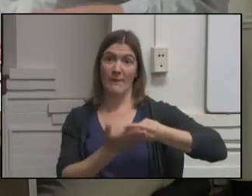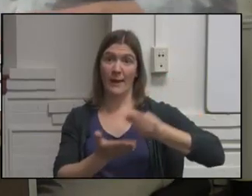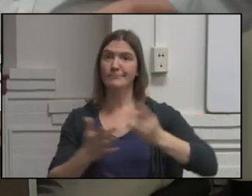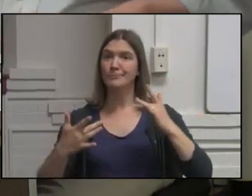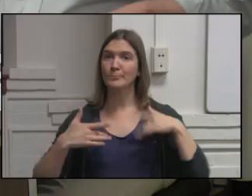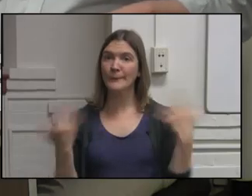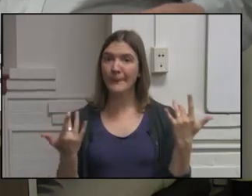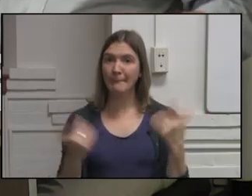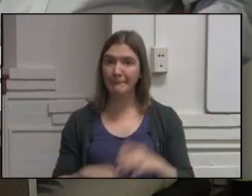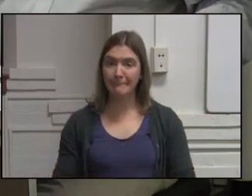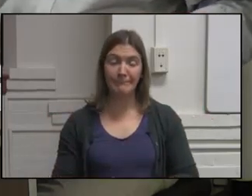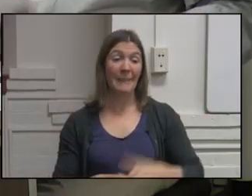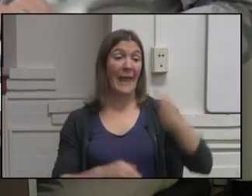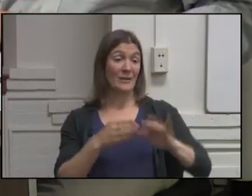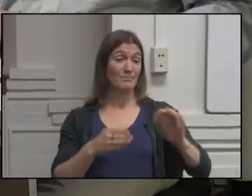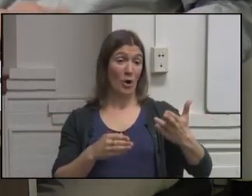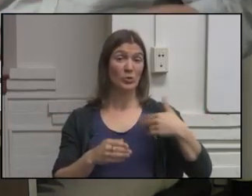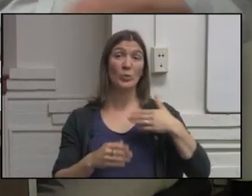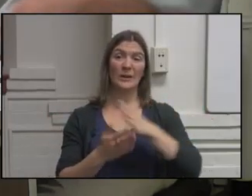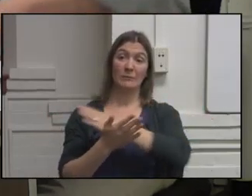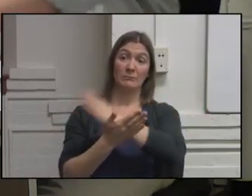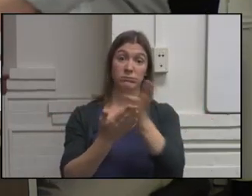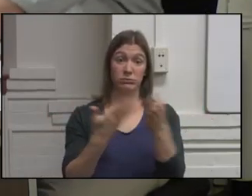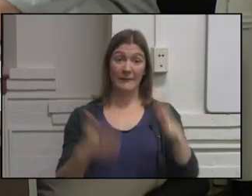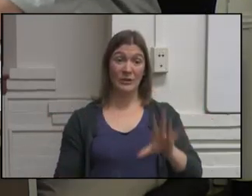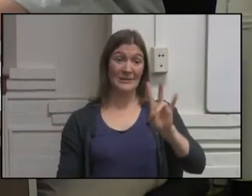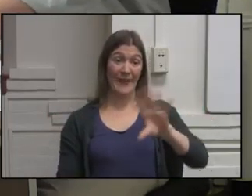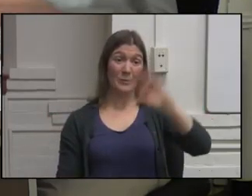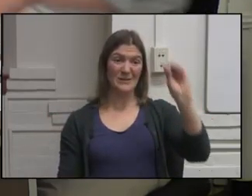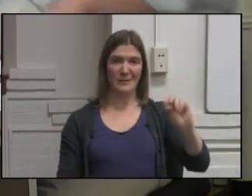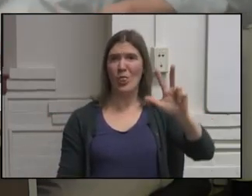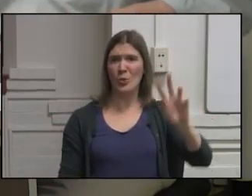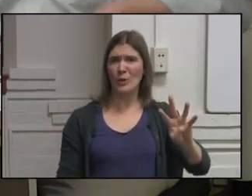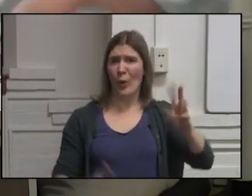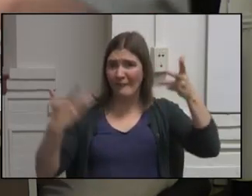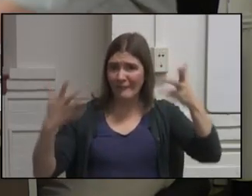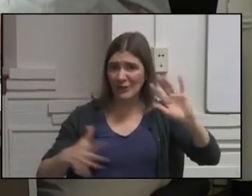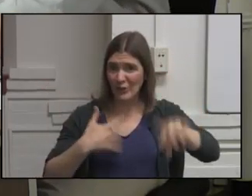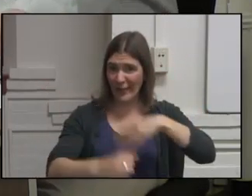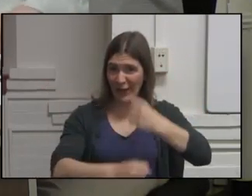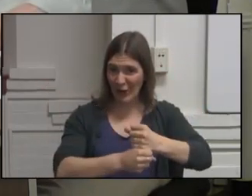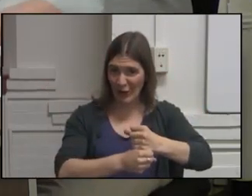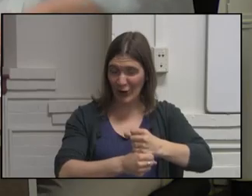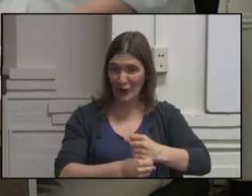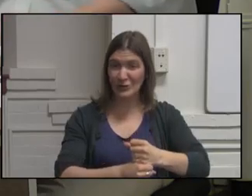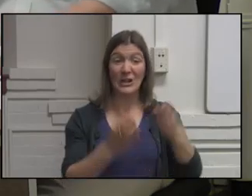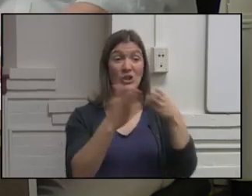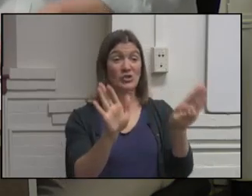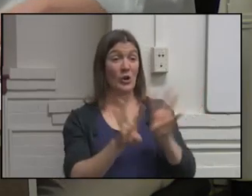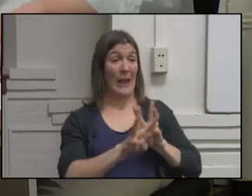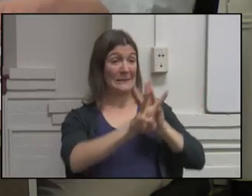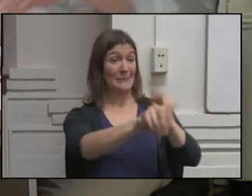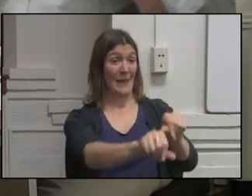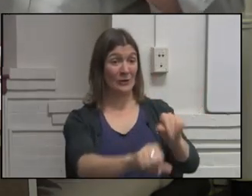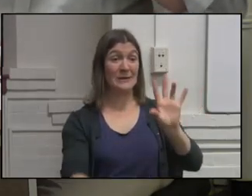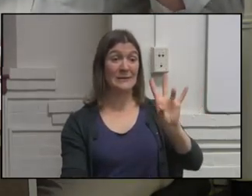And as of the end of March, we're 75% of the way through the fiscal year. And general fund expenditures stood